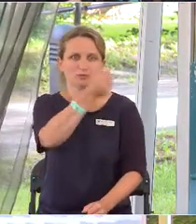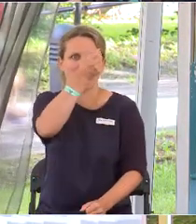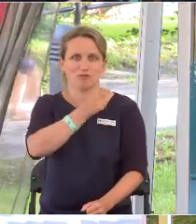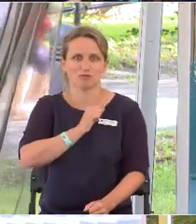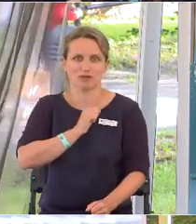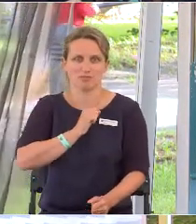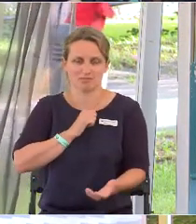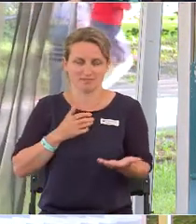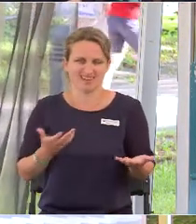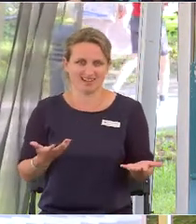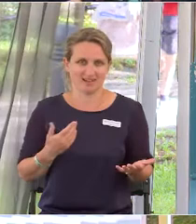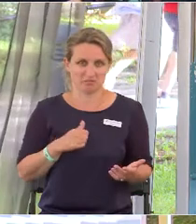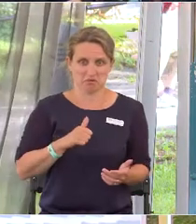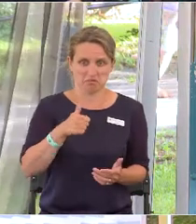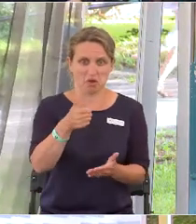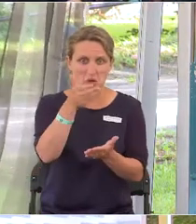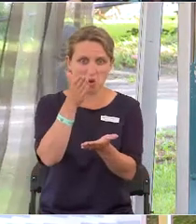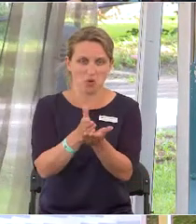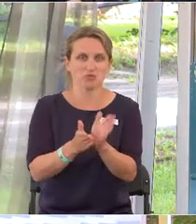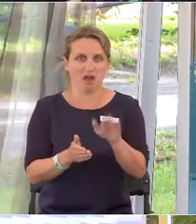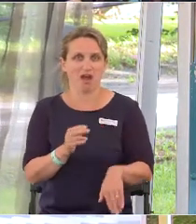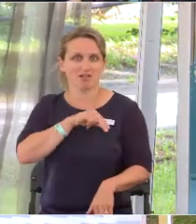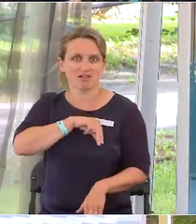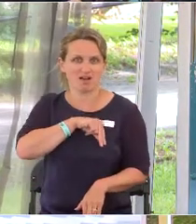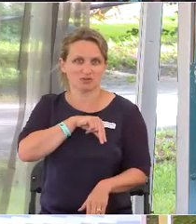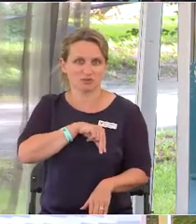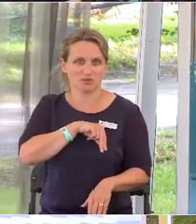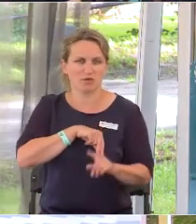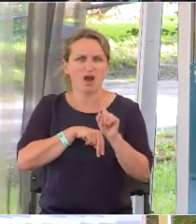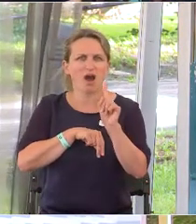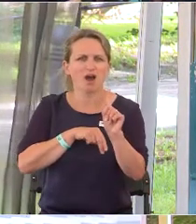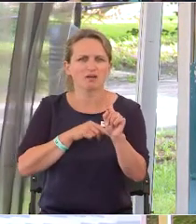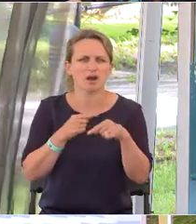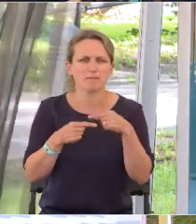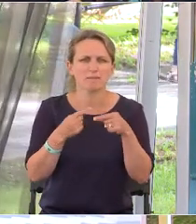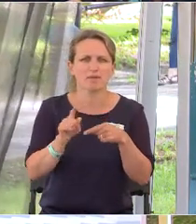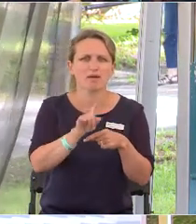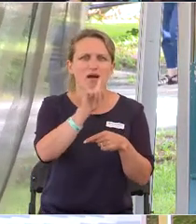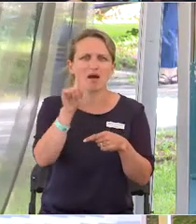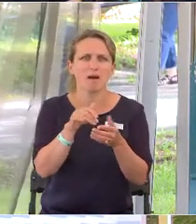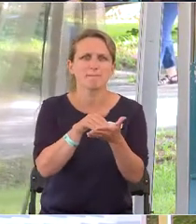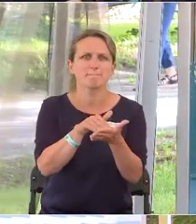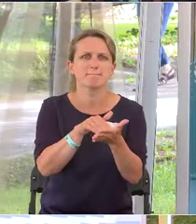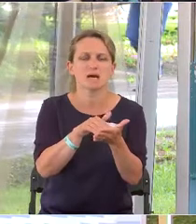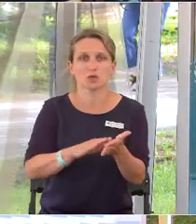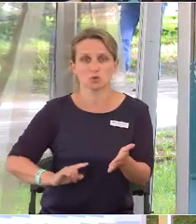wouldn't you try? It's successful. But what is the impact on the social trust or in political trust? I think that's not on the